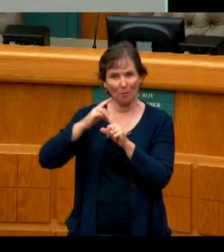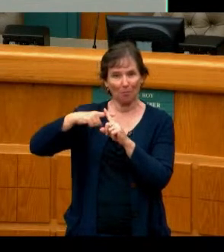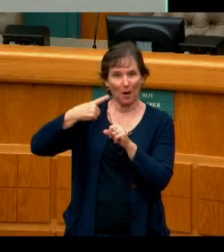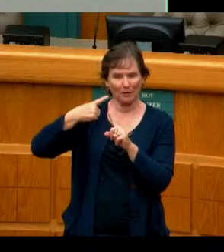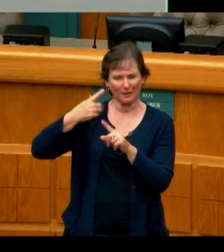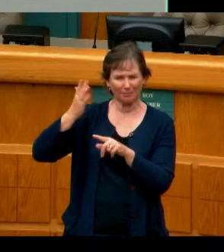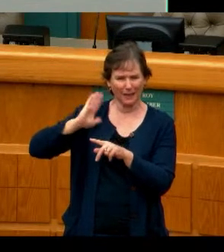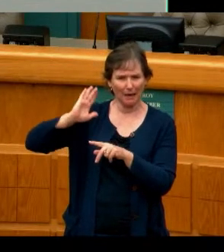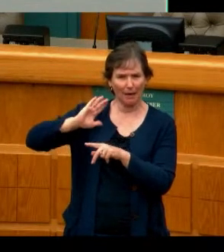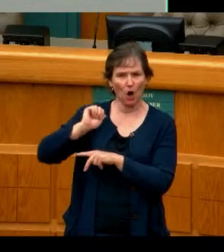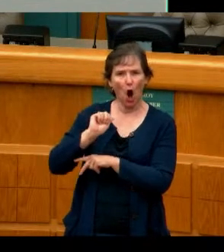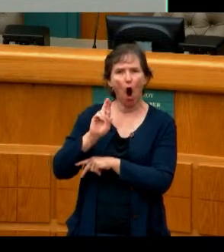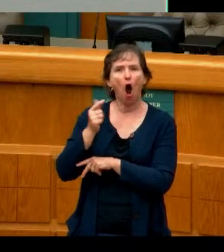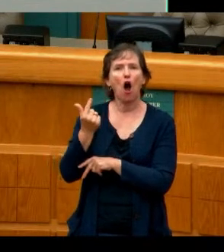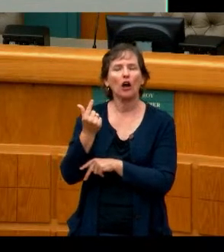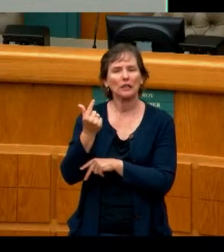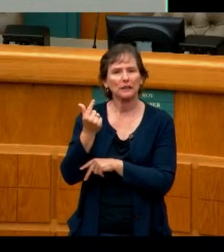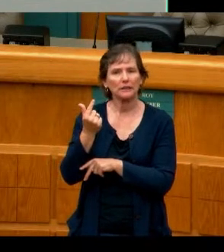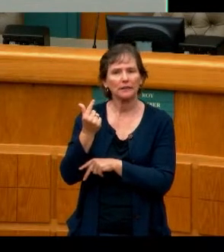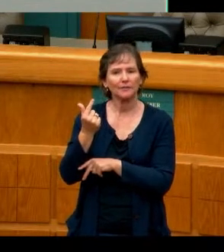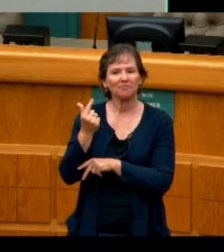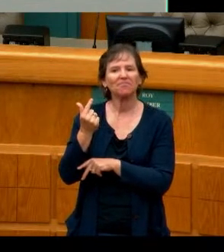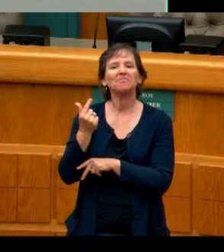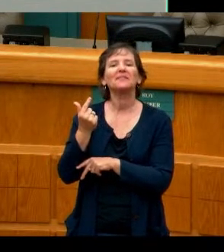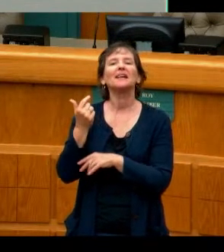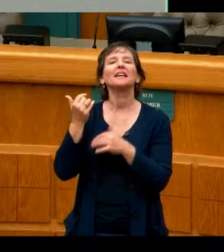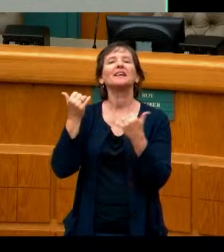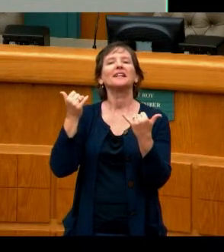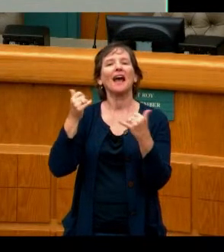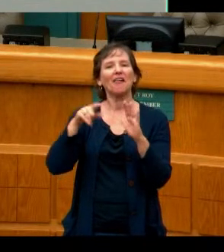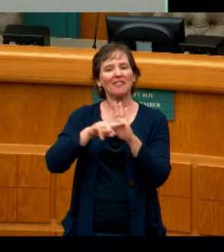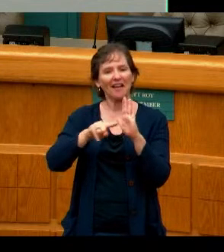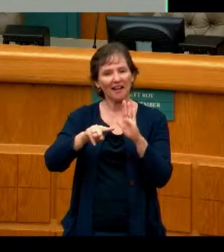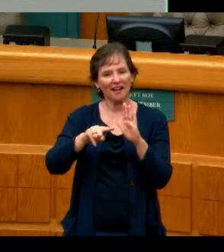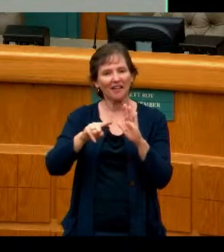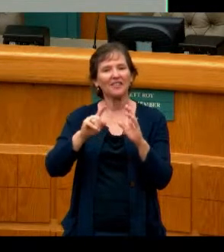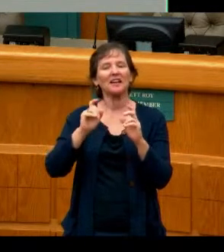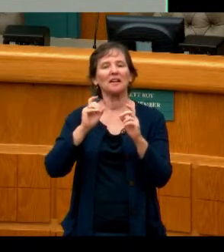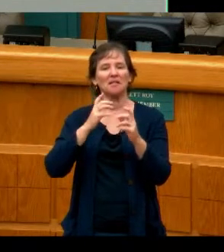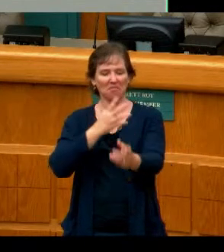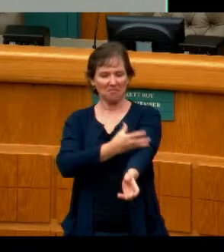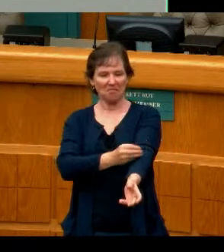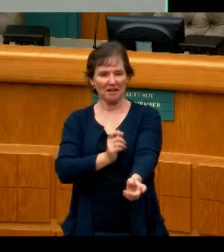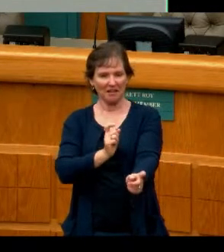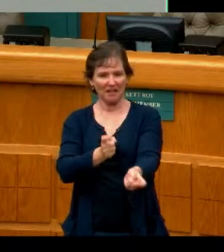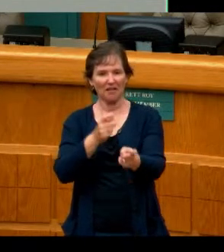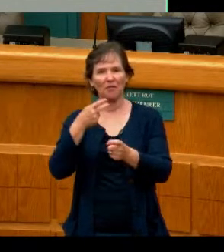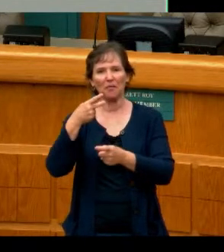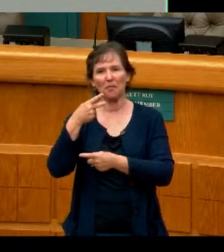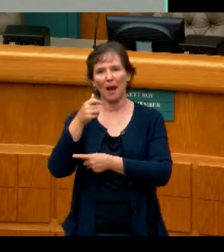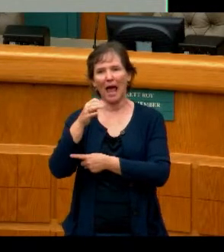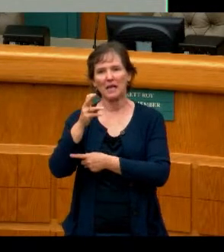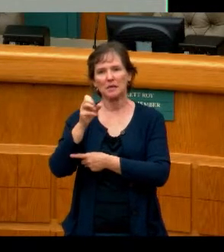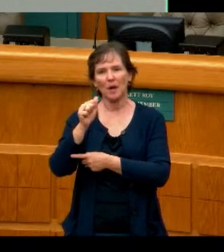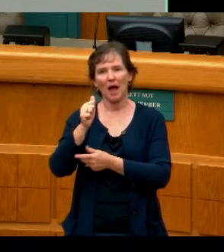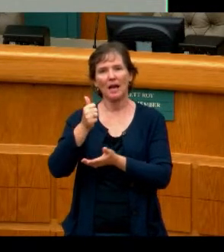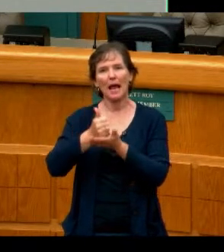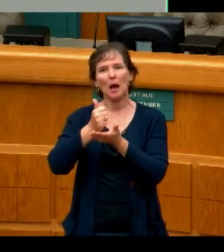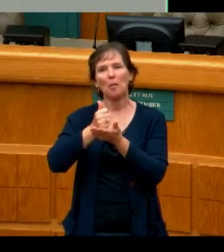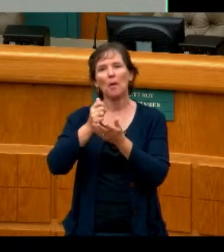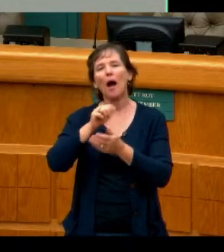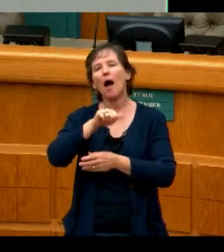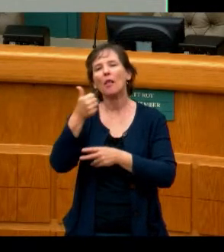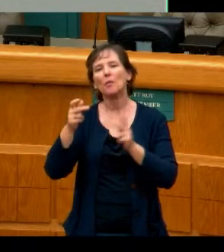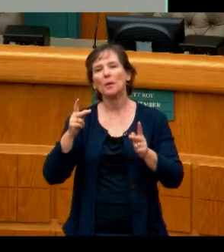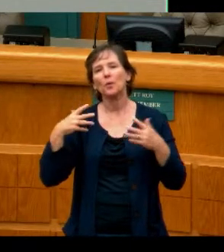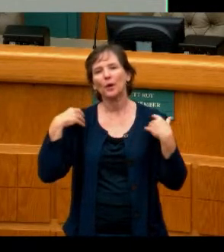COVID-19 in August, and I've recovered since then, and If you're thinking about donating blood